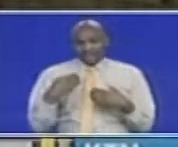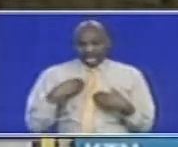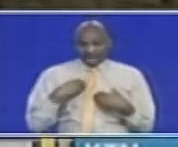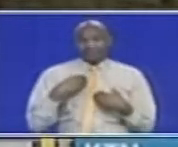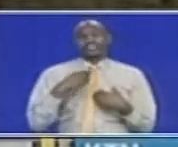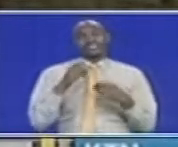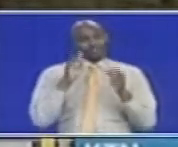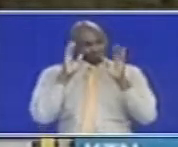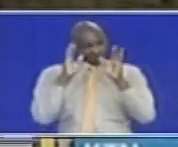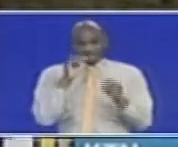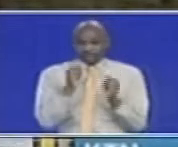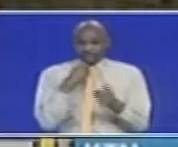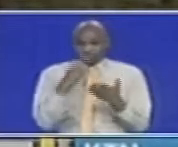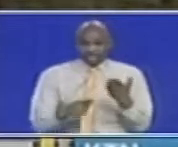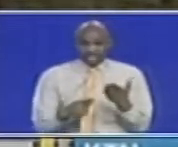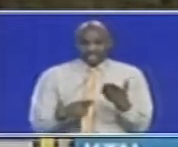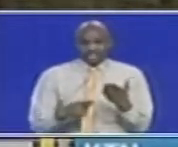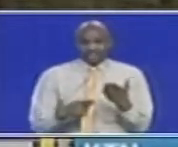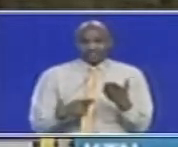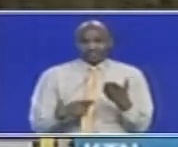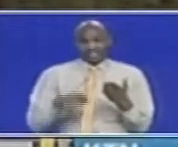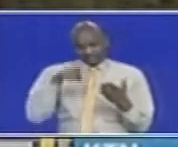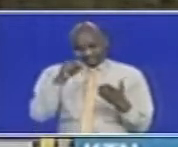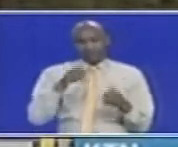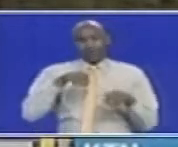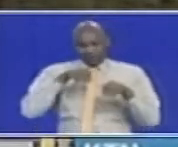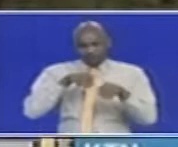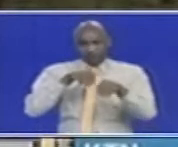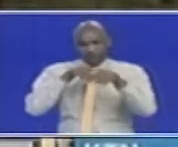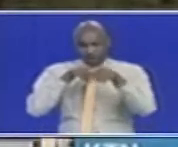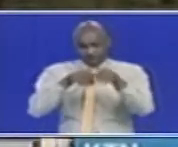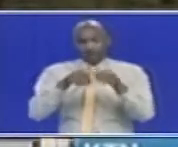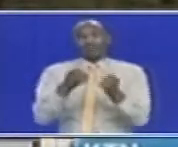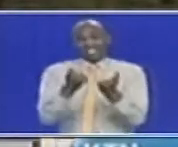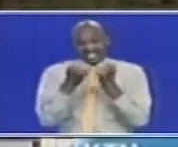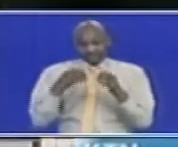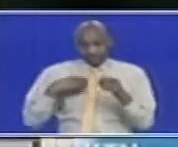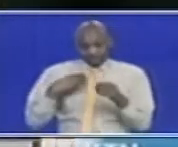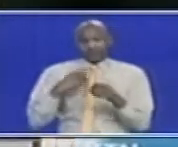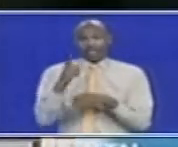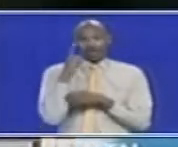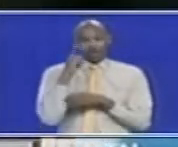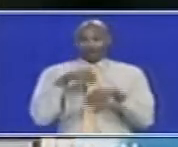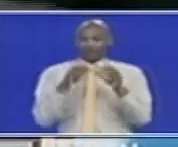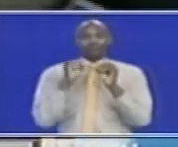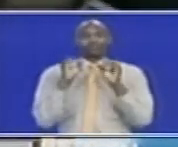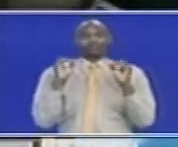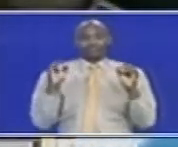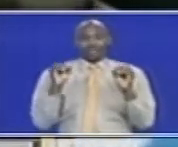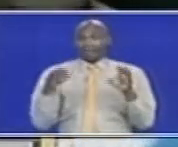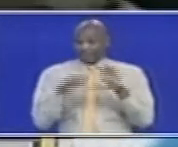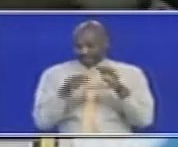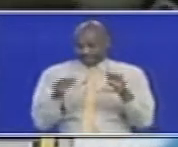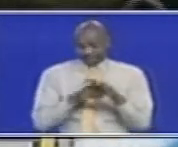critical element, that it was not in line with the requirements of the law. Members of the Kericho County